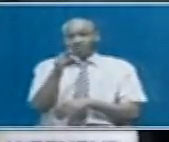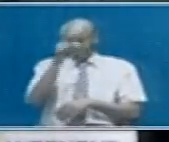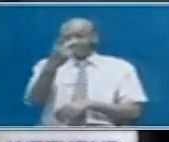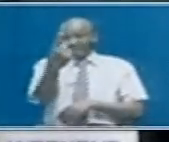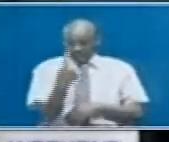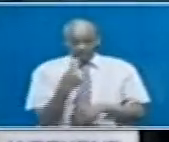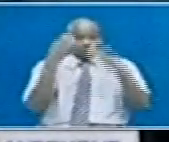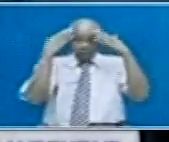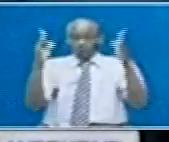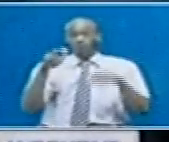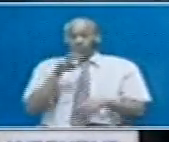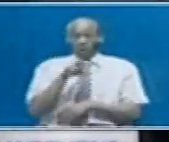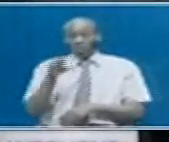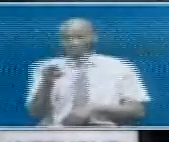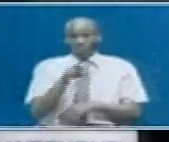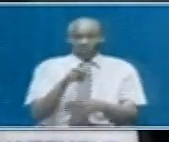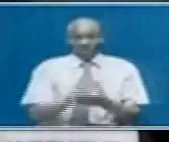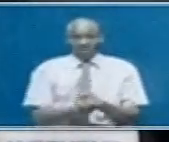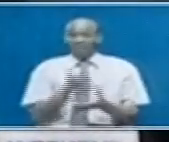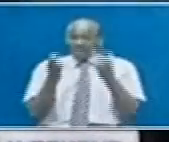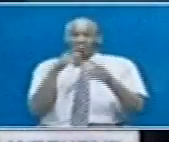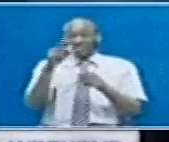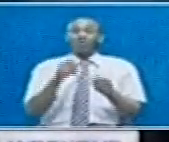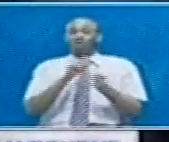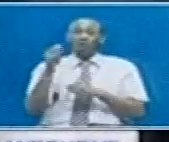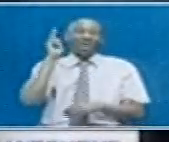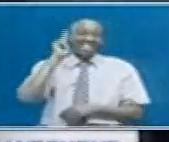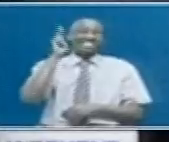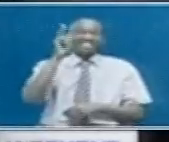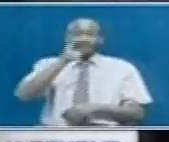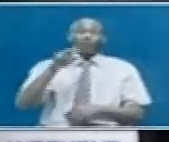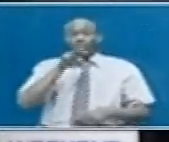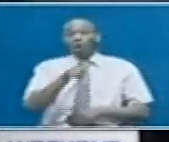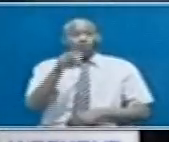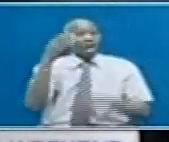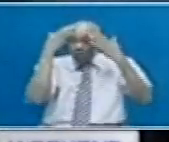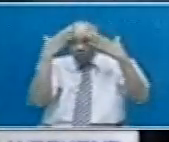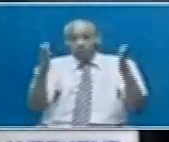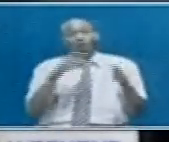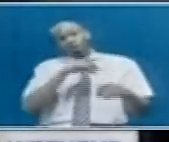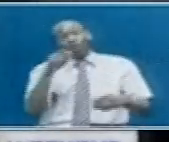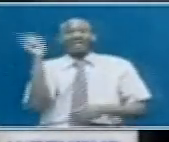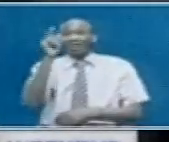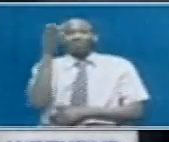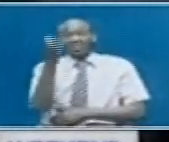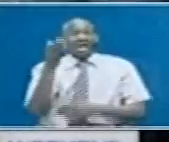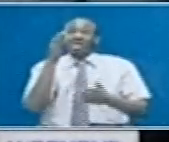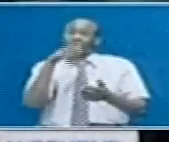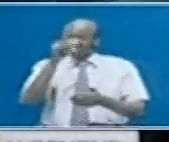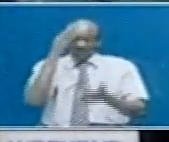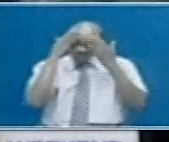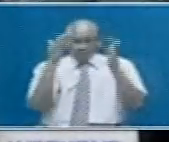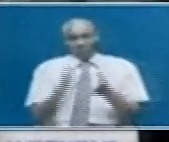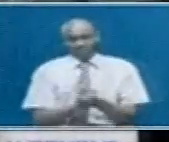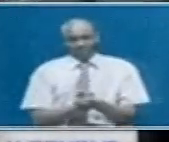unatoka nje dakika mbili tunaweza kukutoa hapa tukupeleka hata Kisii kupeleka hata Nairobi tena tukurudisha